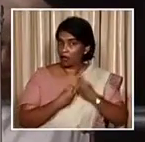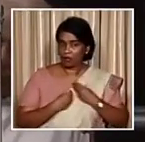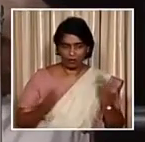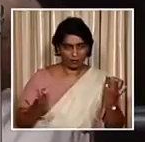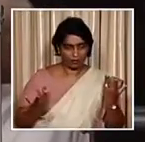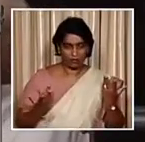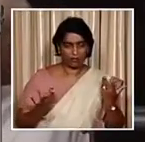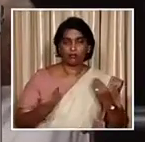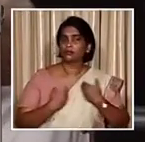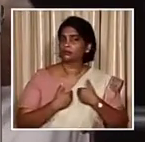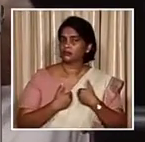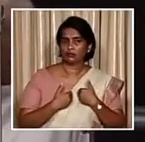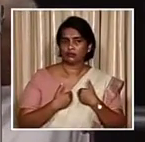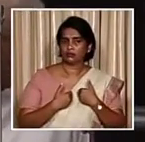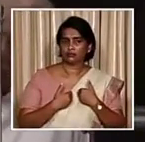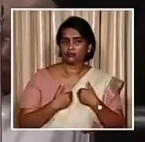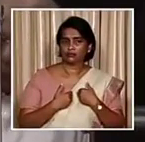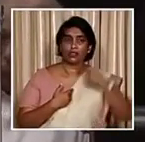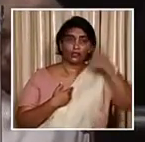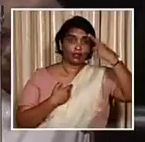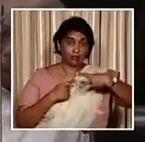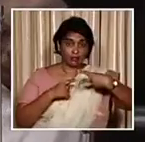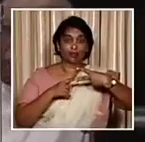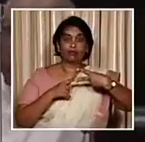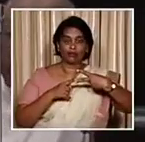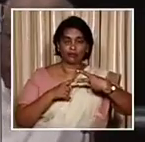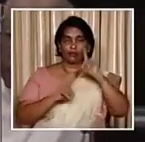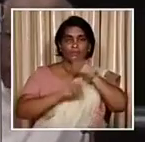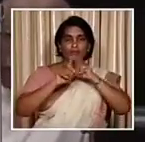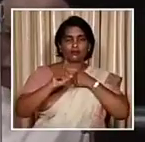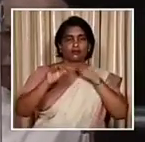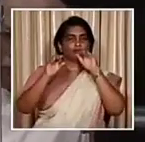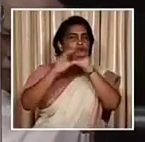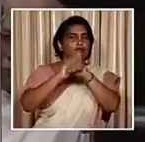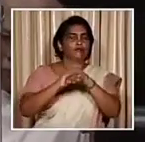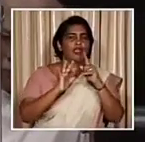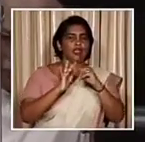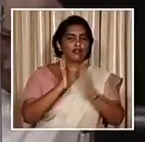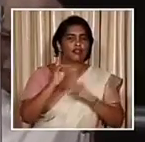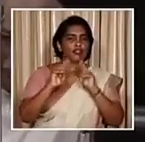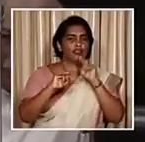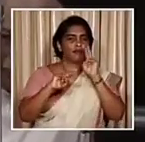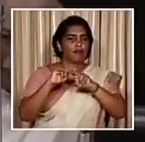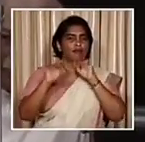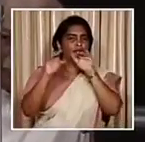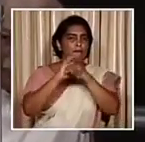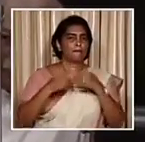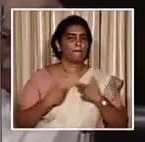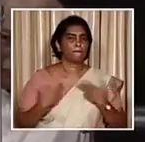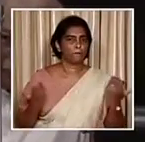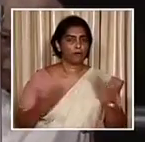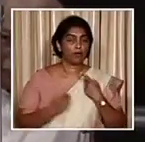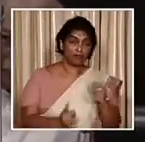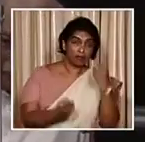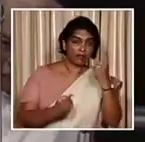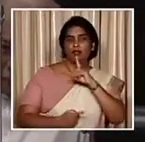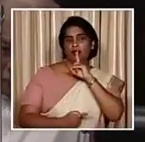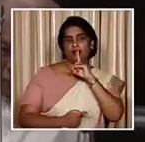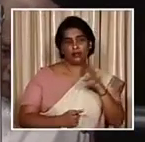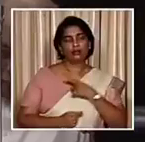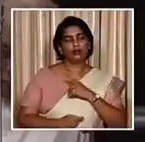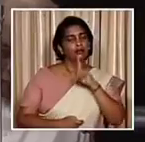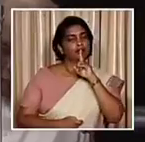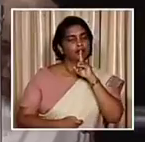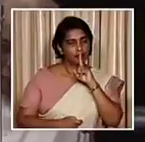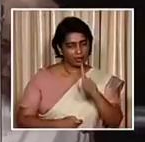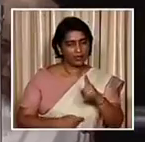continue the second round of negotiation. That's all I have said. I am not trying to force you all. I am only asking you, give me a reply